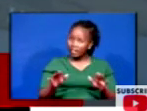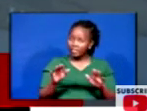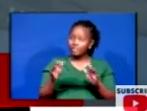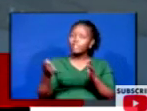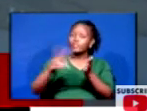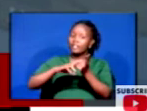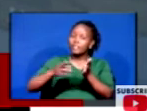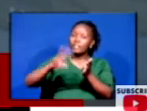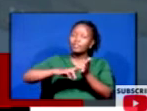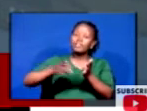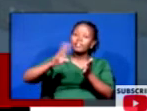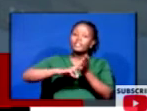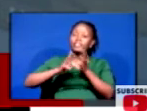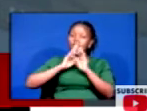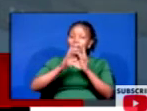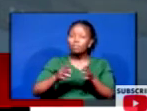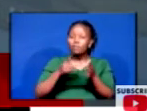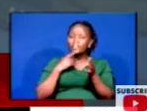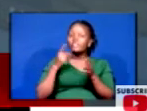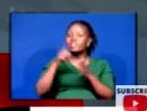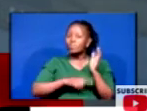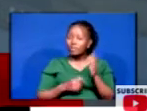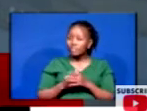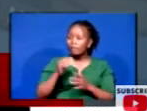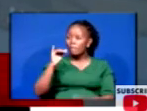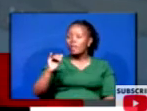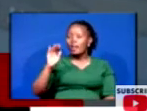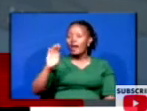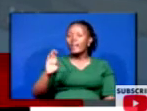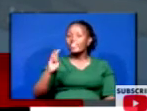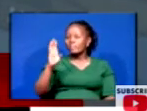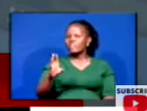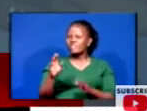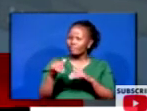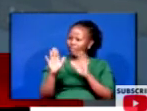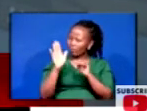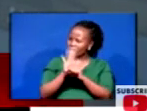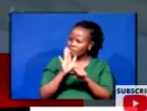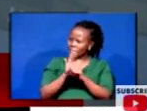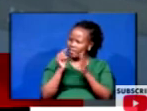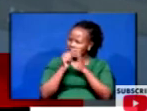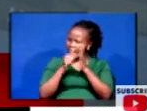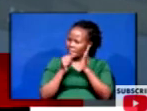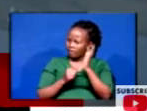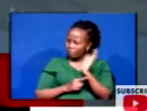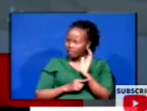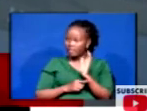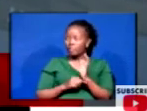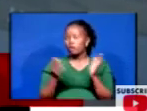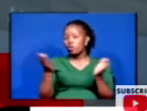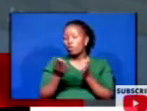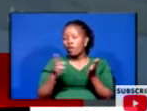that IBC, in fact, did comply with most things. And where they did not comply, for instance, there were some other, I think they